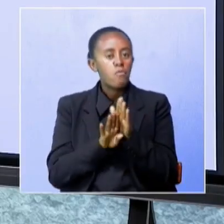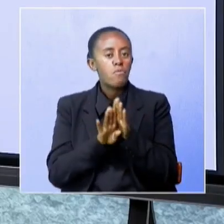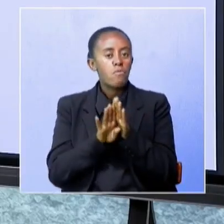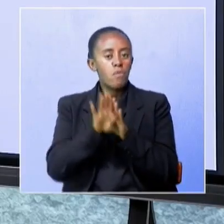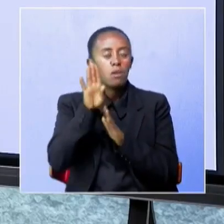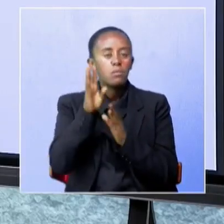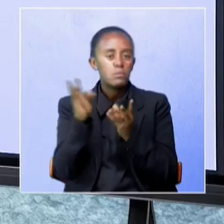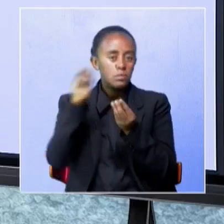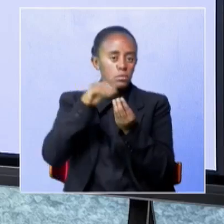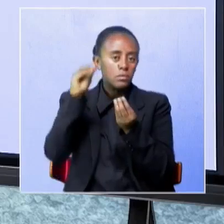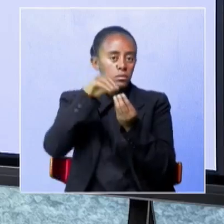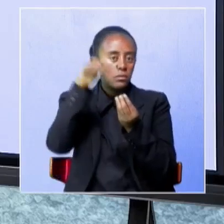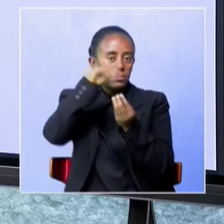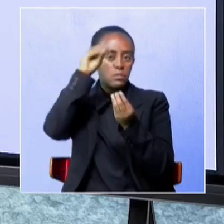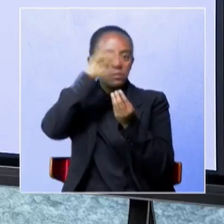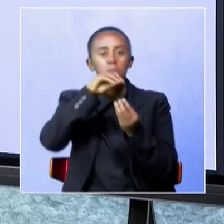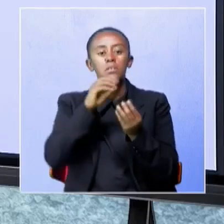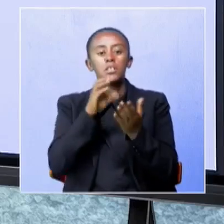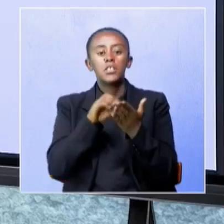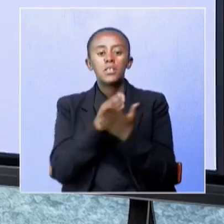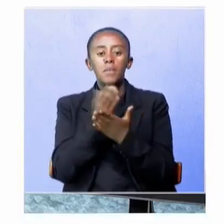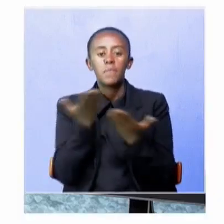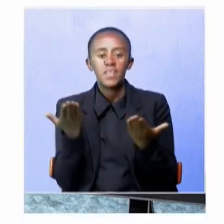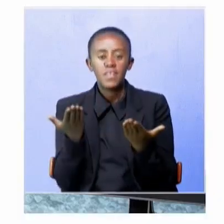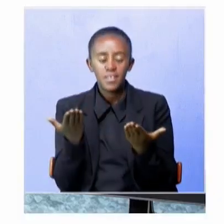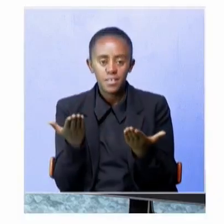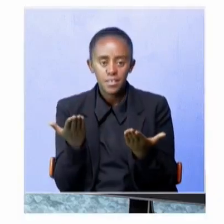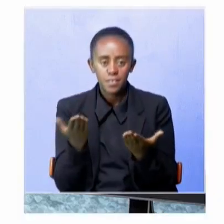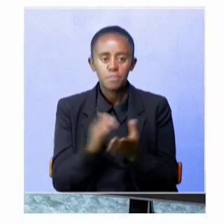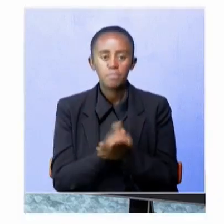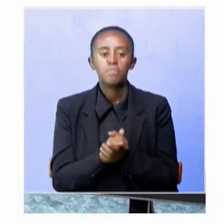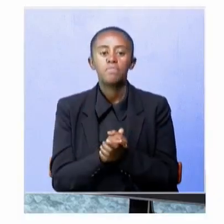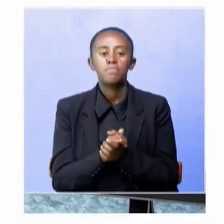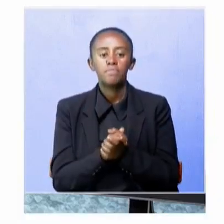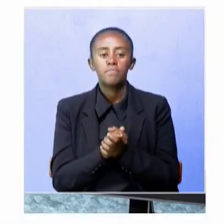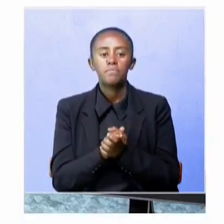of something. For example,